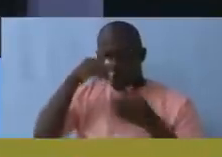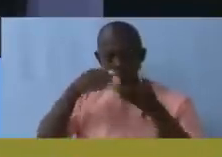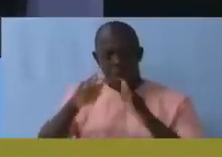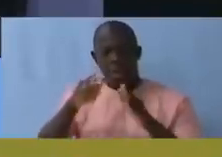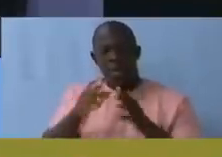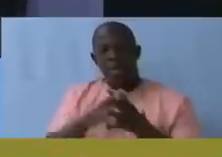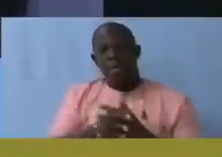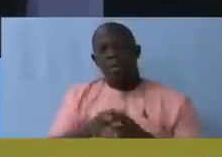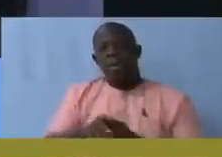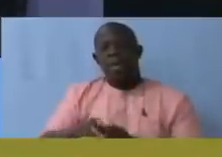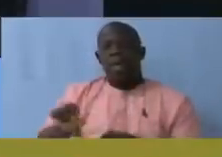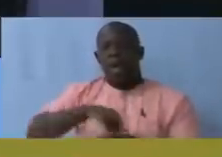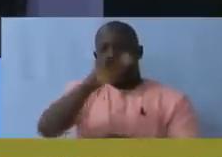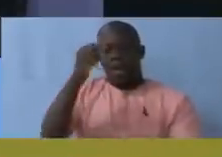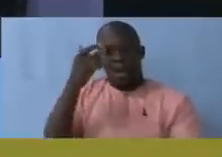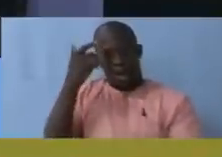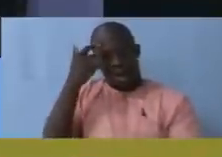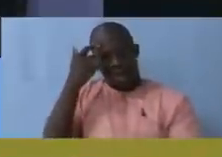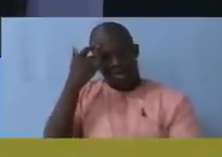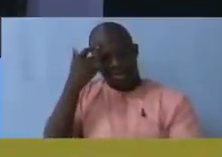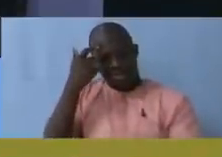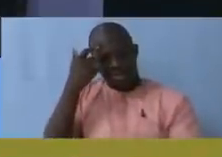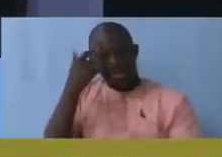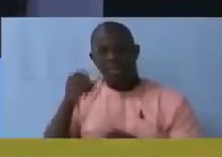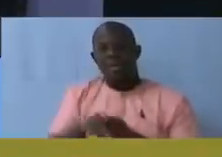and I think